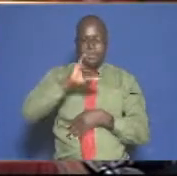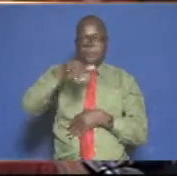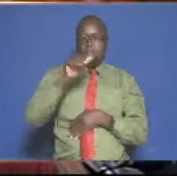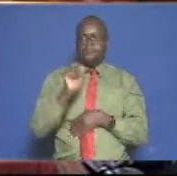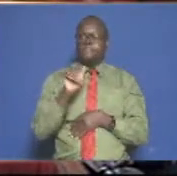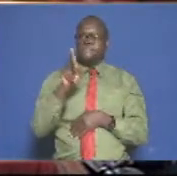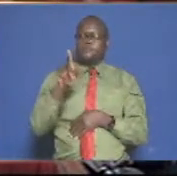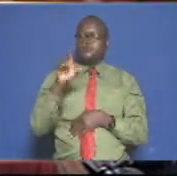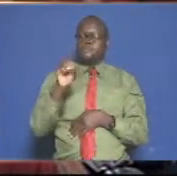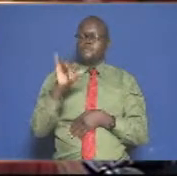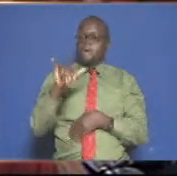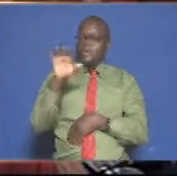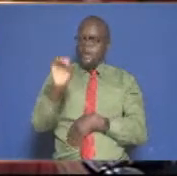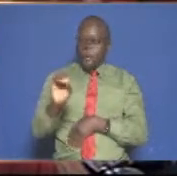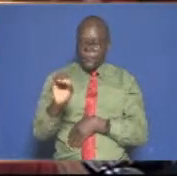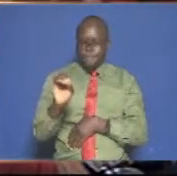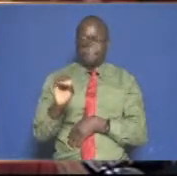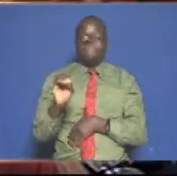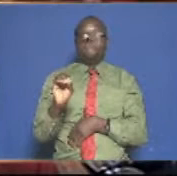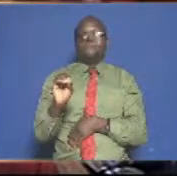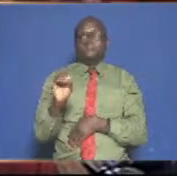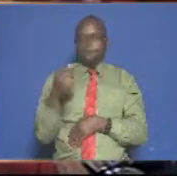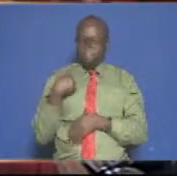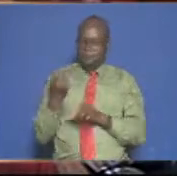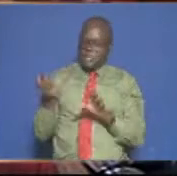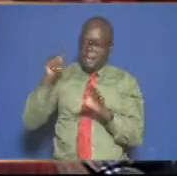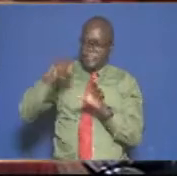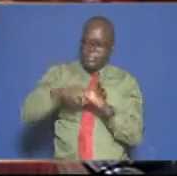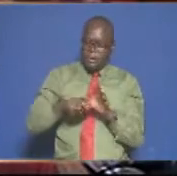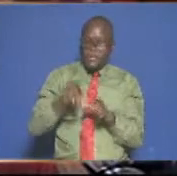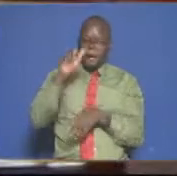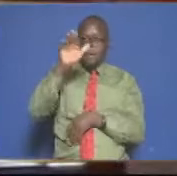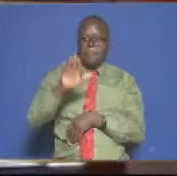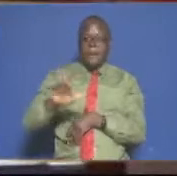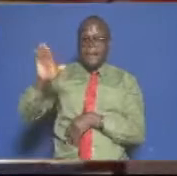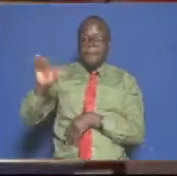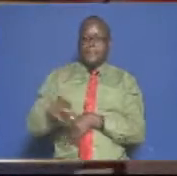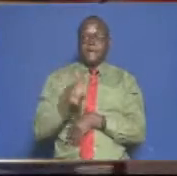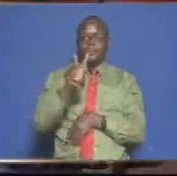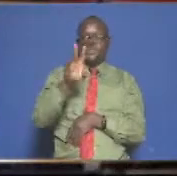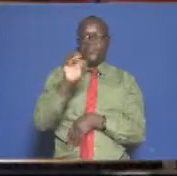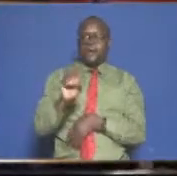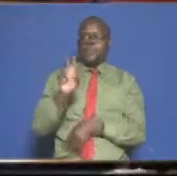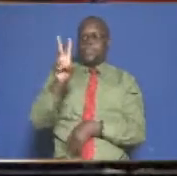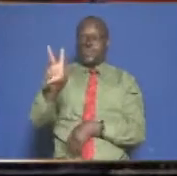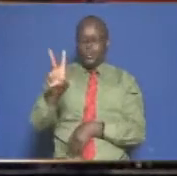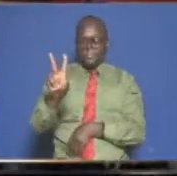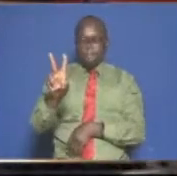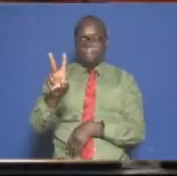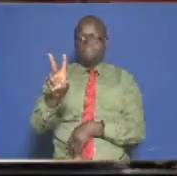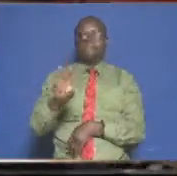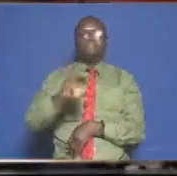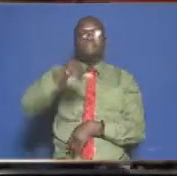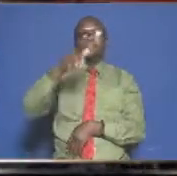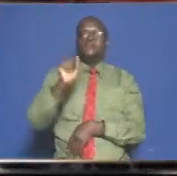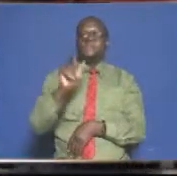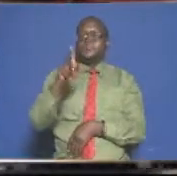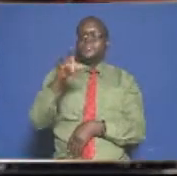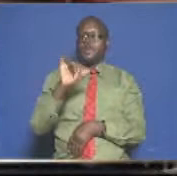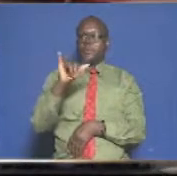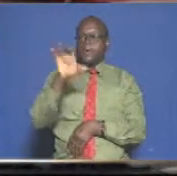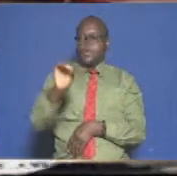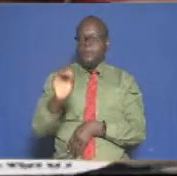Speaker, I came to Parliament in 2002, and Jakoya had also just been elected